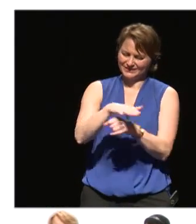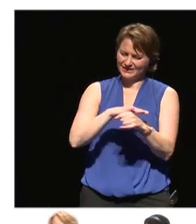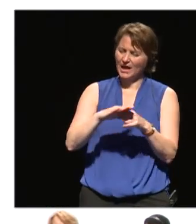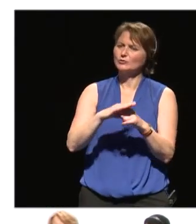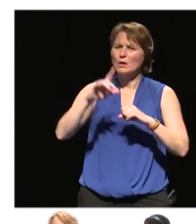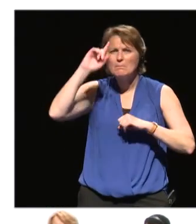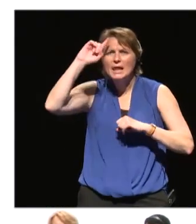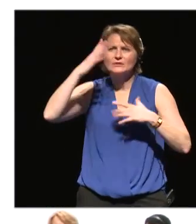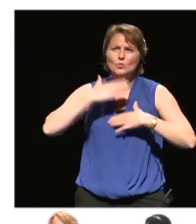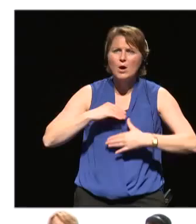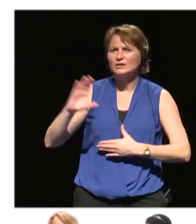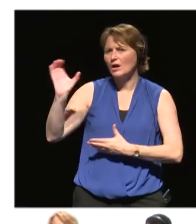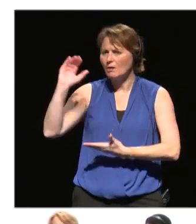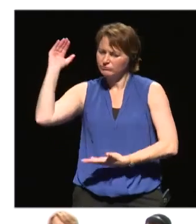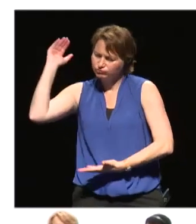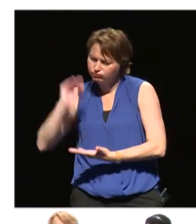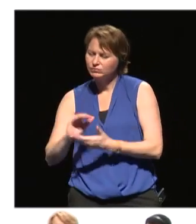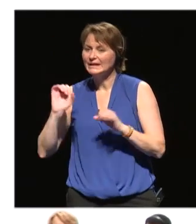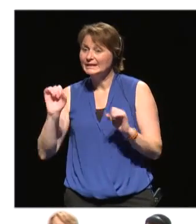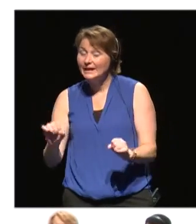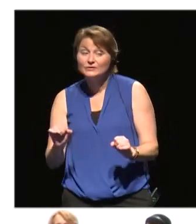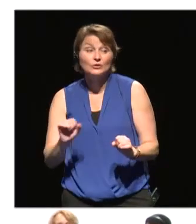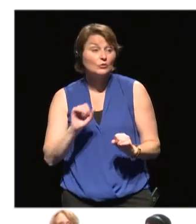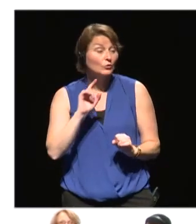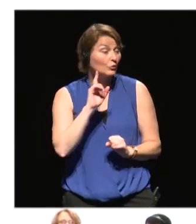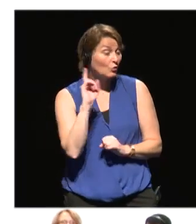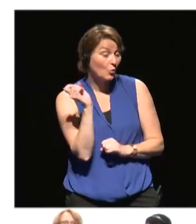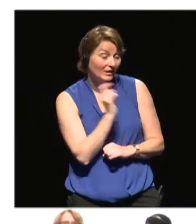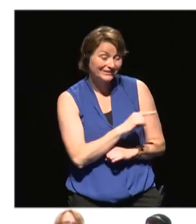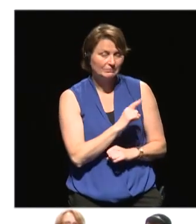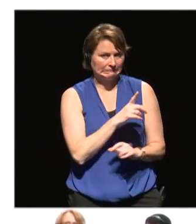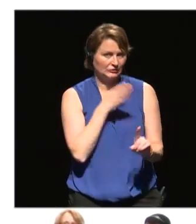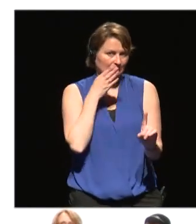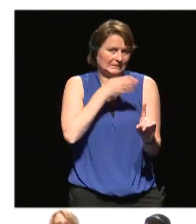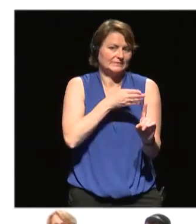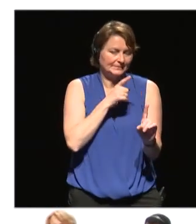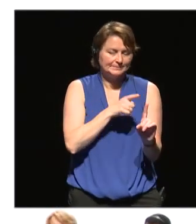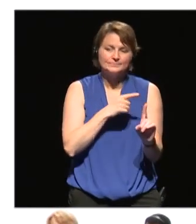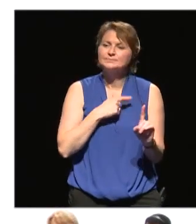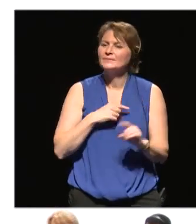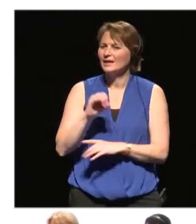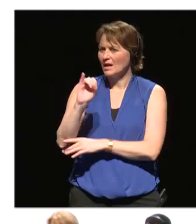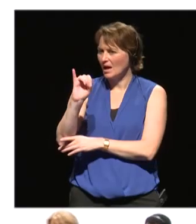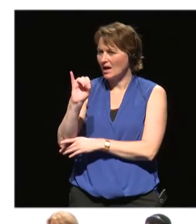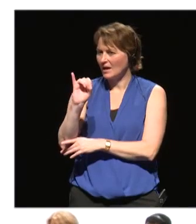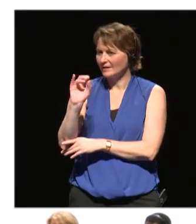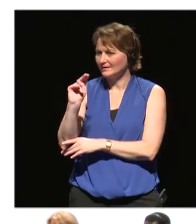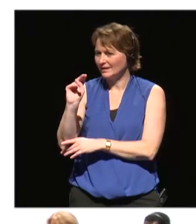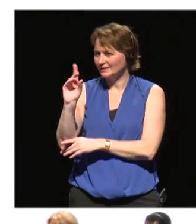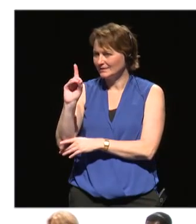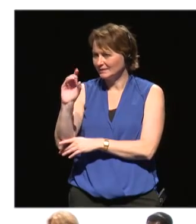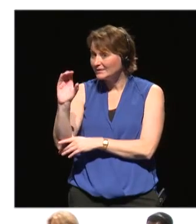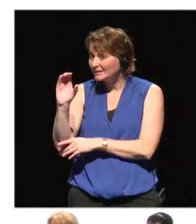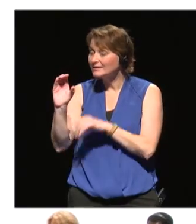CO2 reductions, emission reductions. So my question is very specific. These INDCs, intended